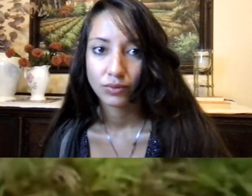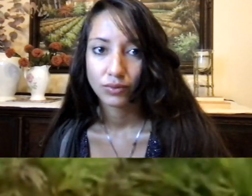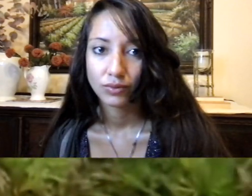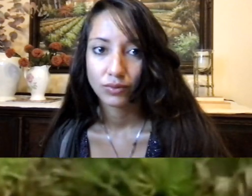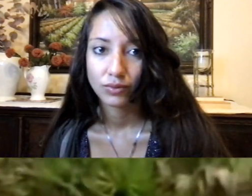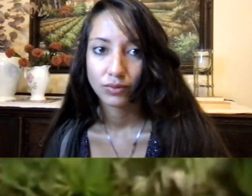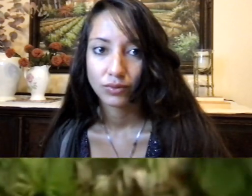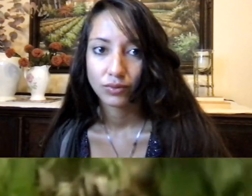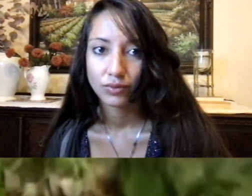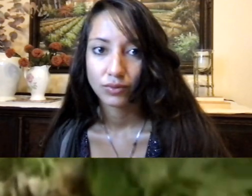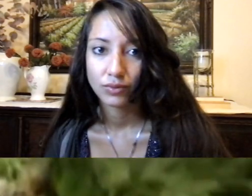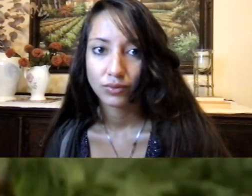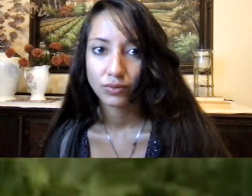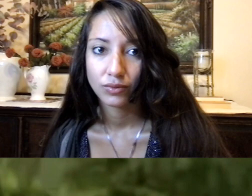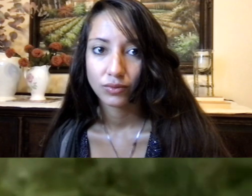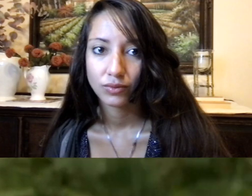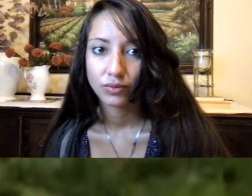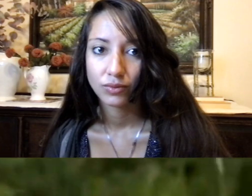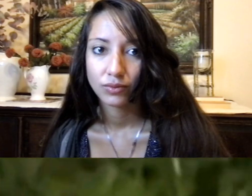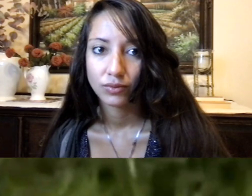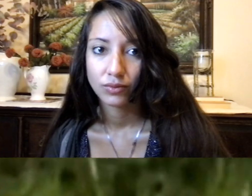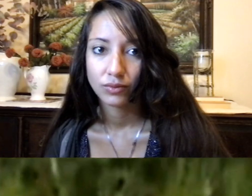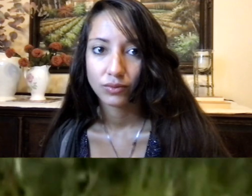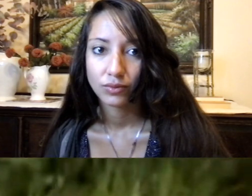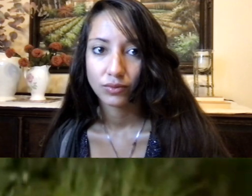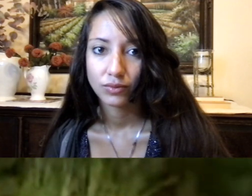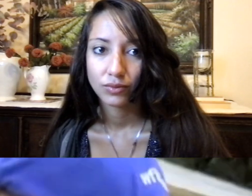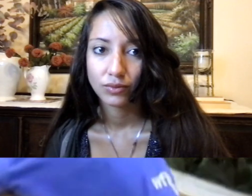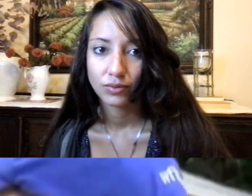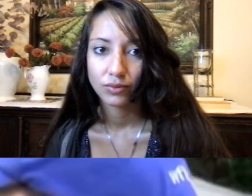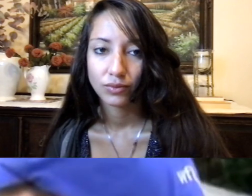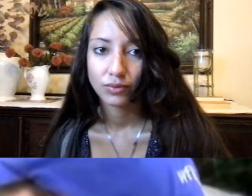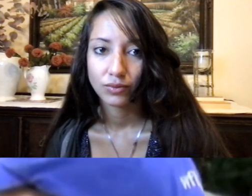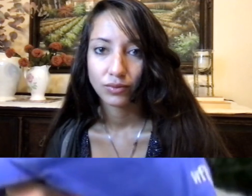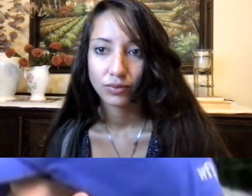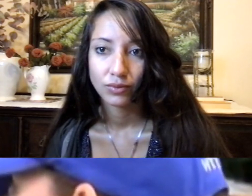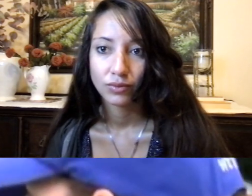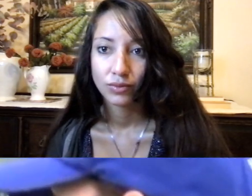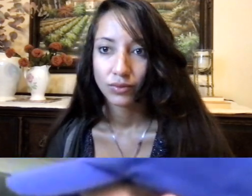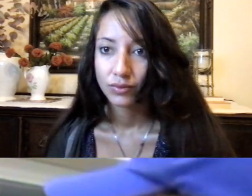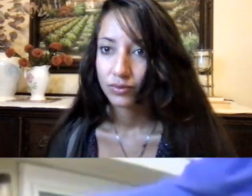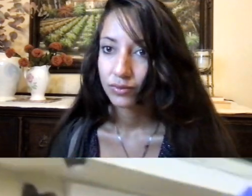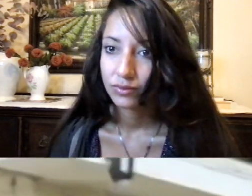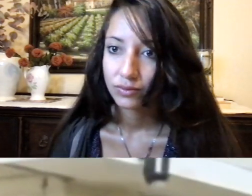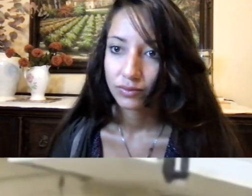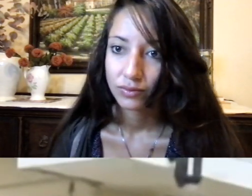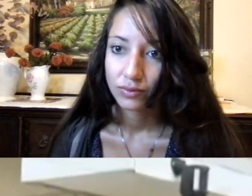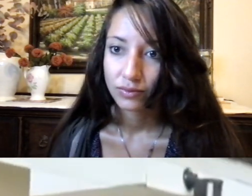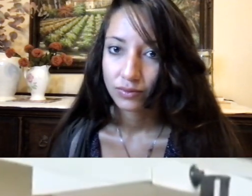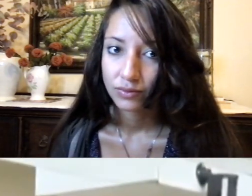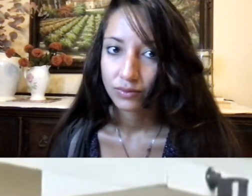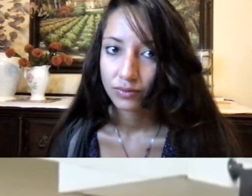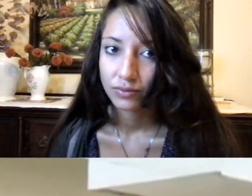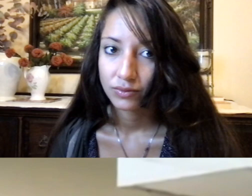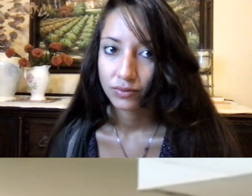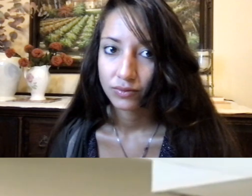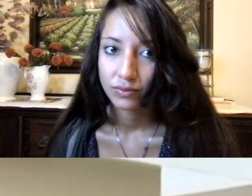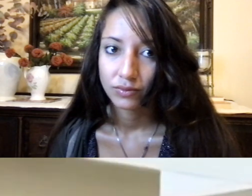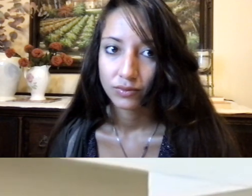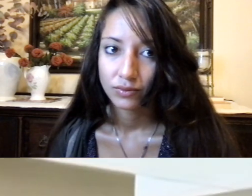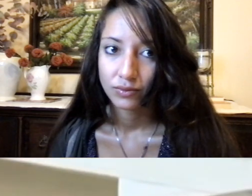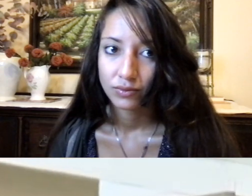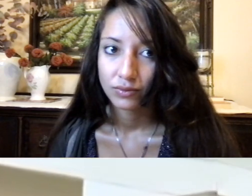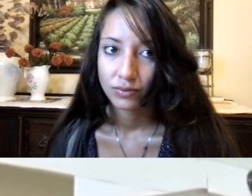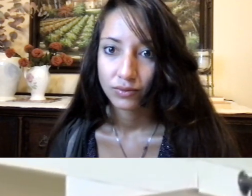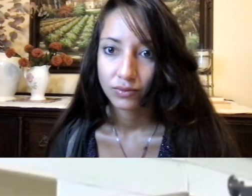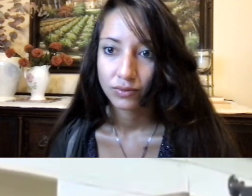bring you all those visuals. Going to send it back to you in the meantime. Well, I obviously wasn't very happy. I actually did stay